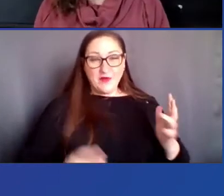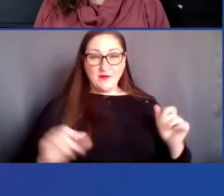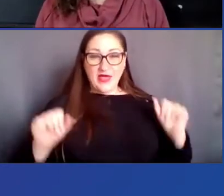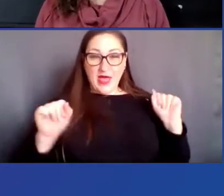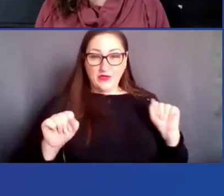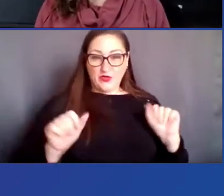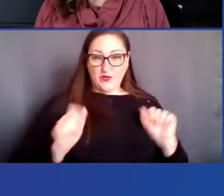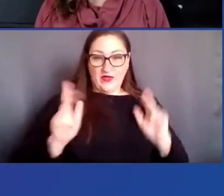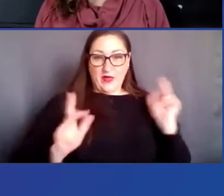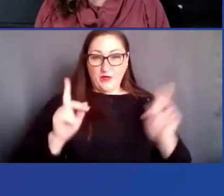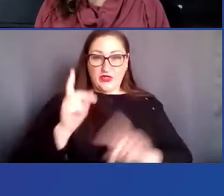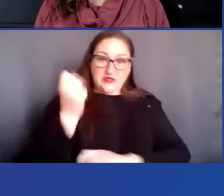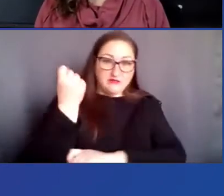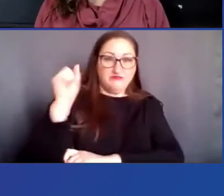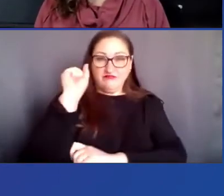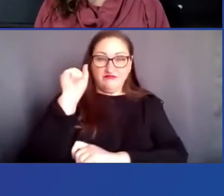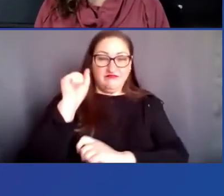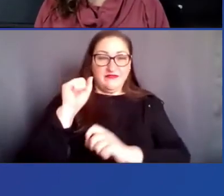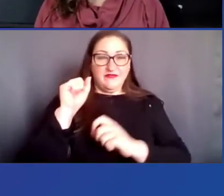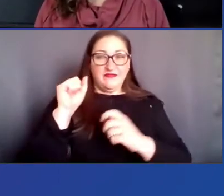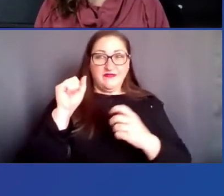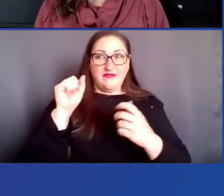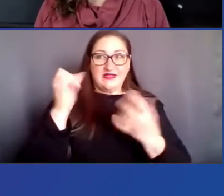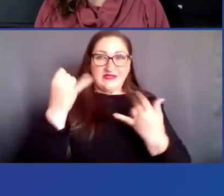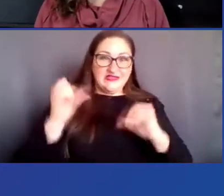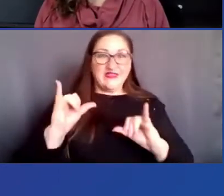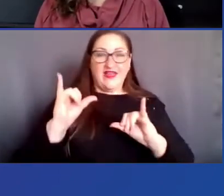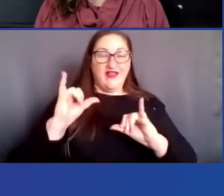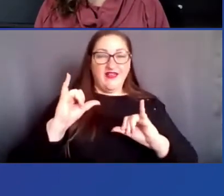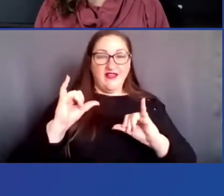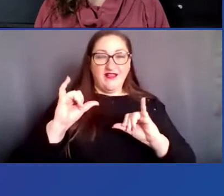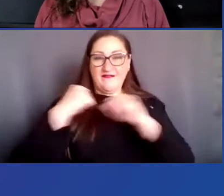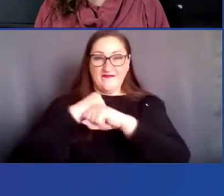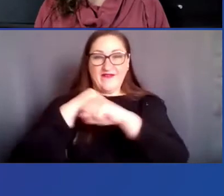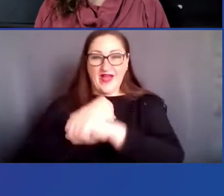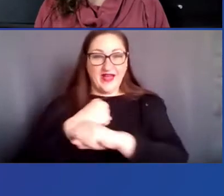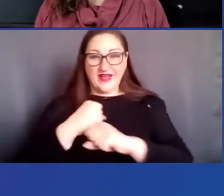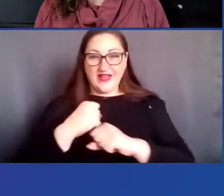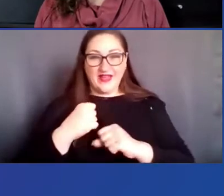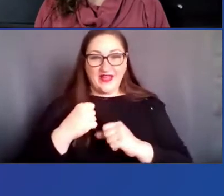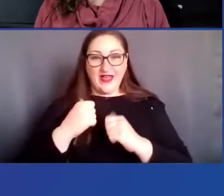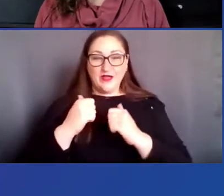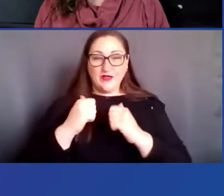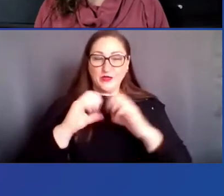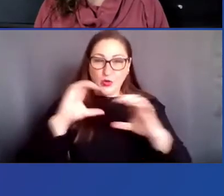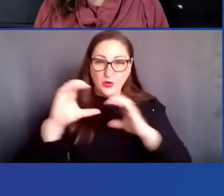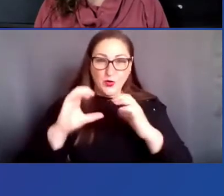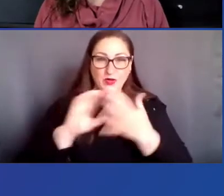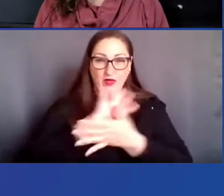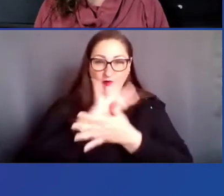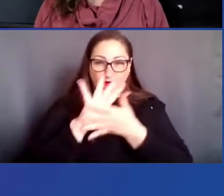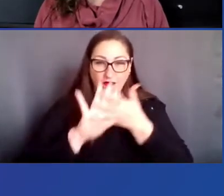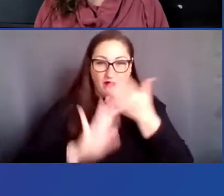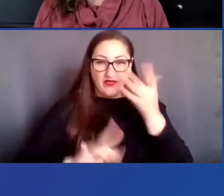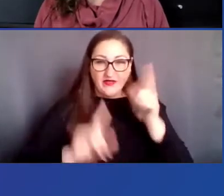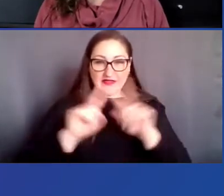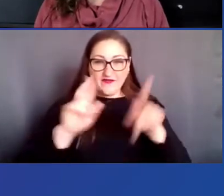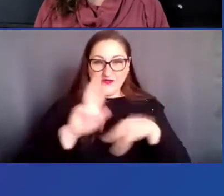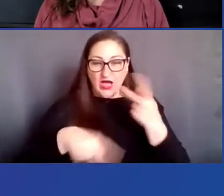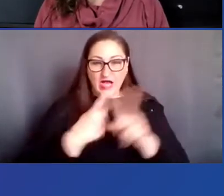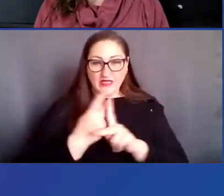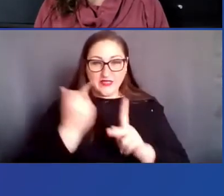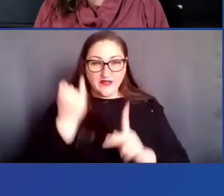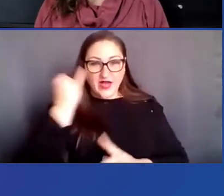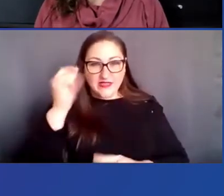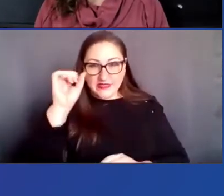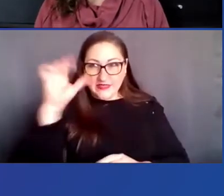be like on the front lines with communicating these ideas, and just I